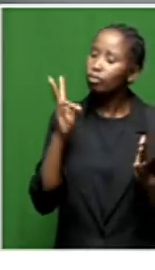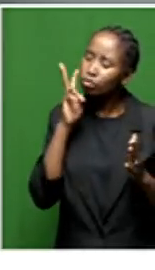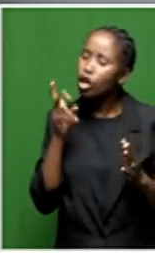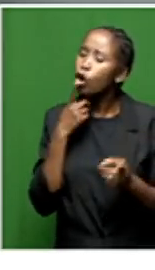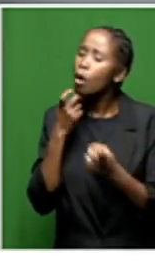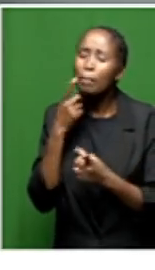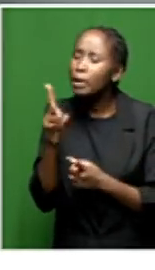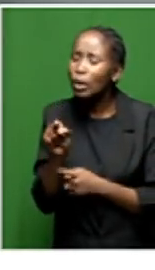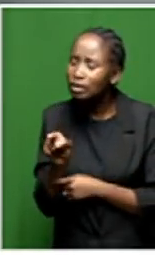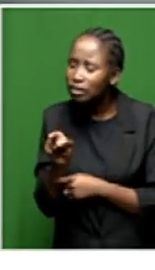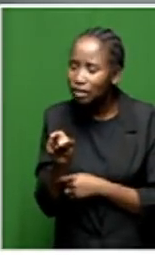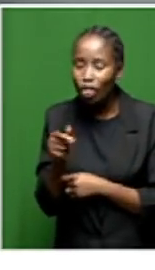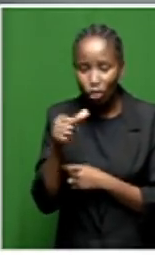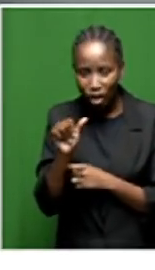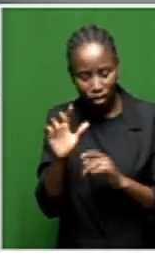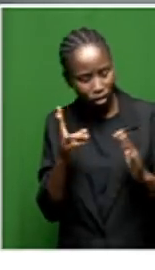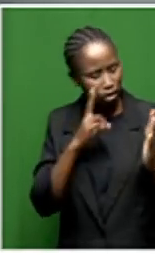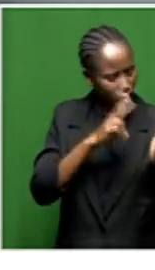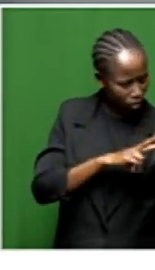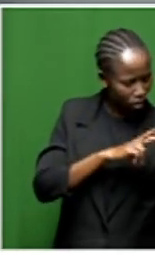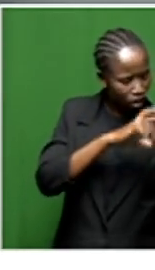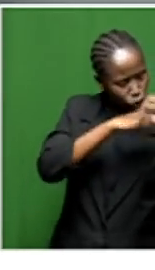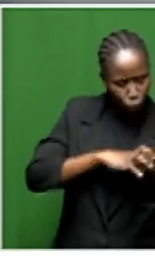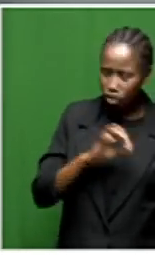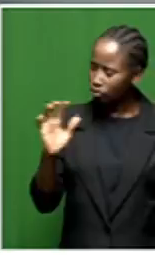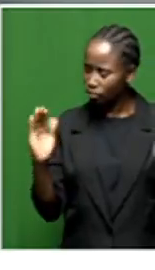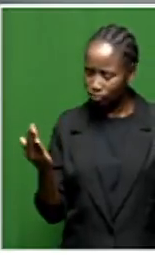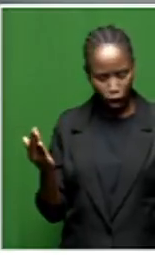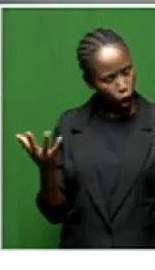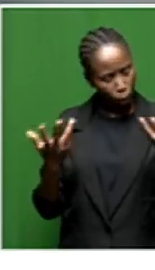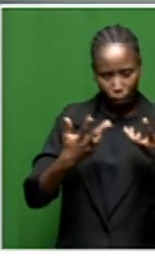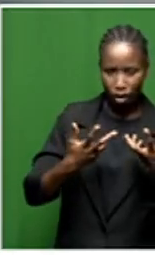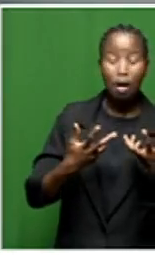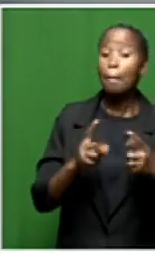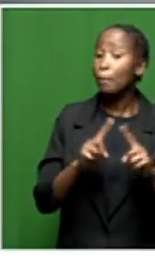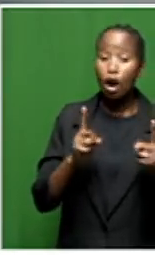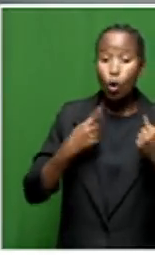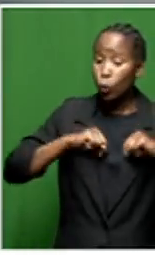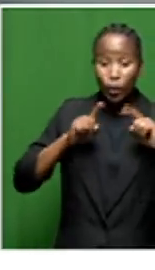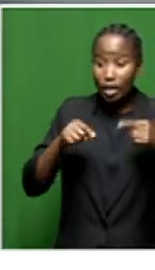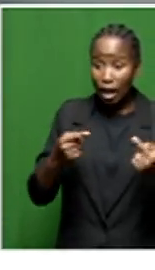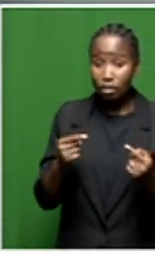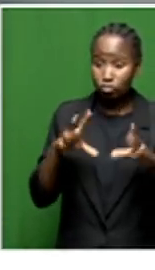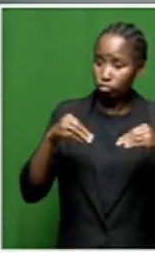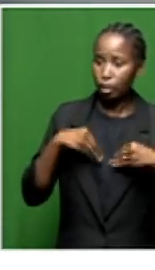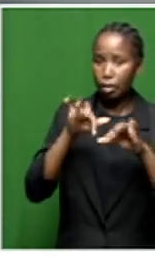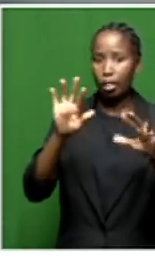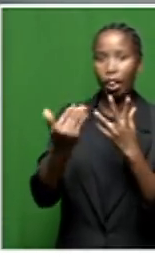at what is being said there in the affidavit. We will not allow ourselves to be